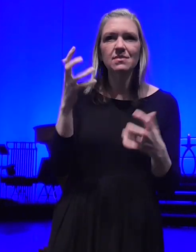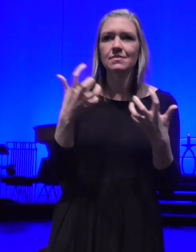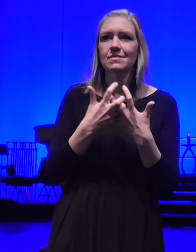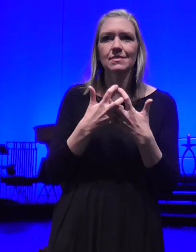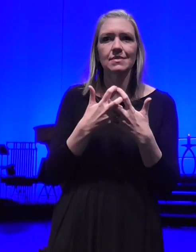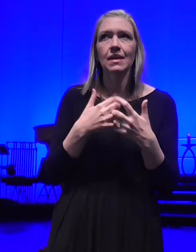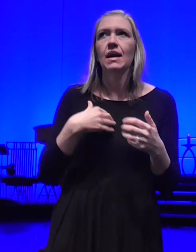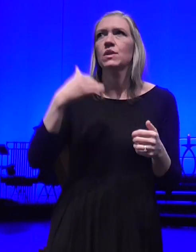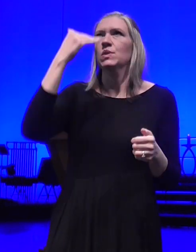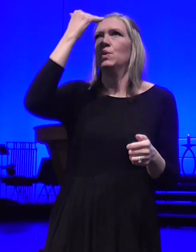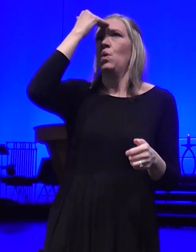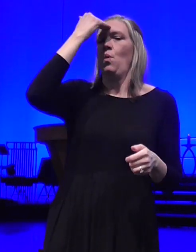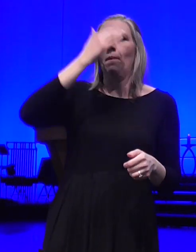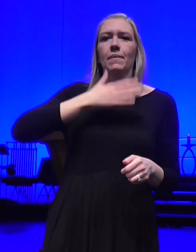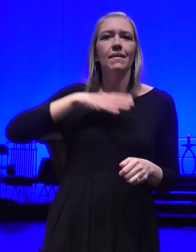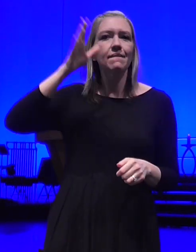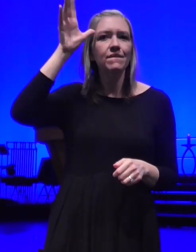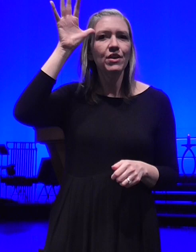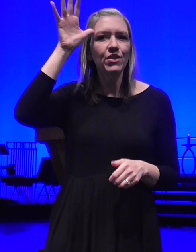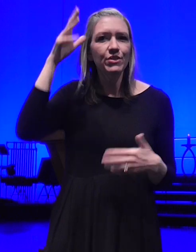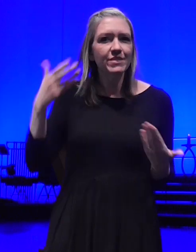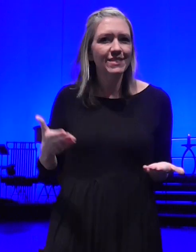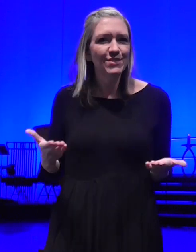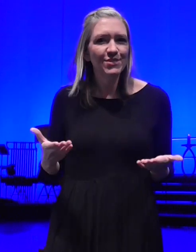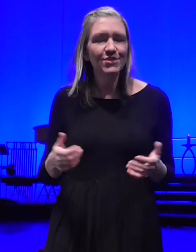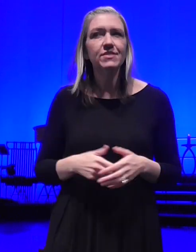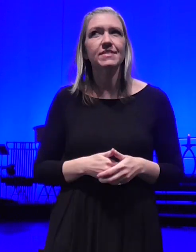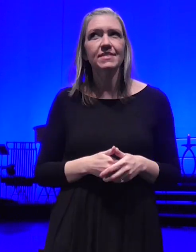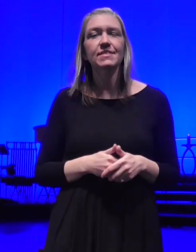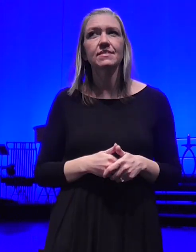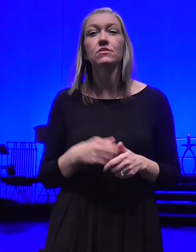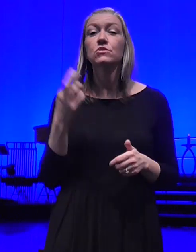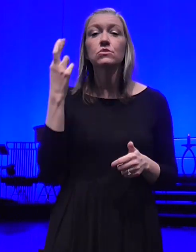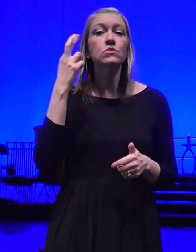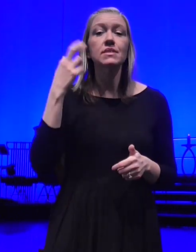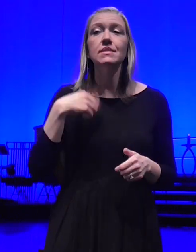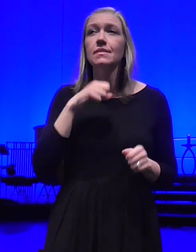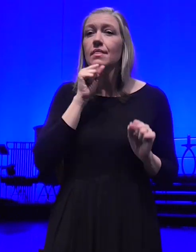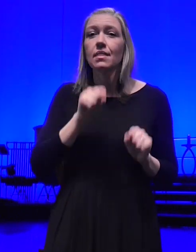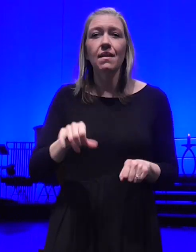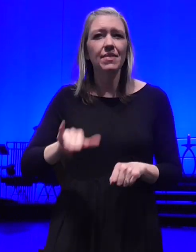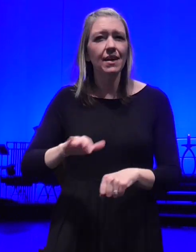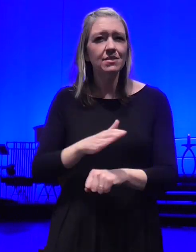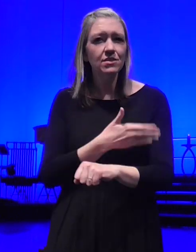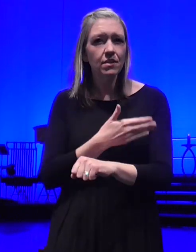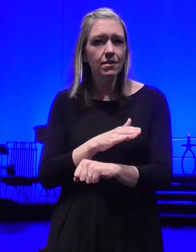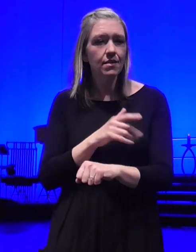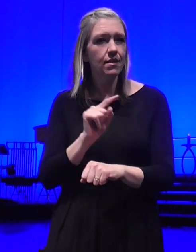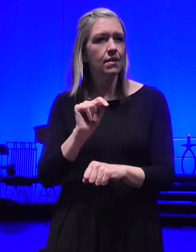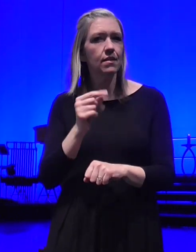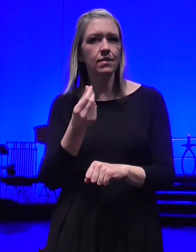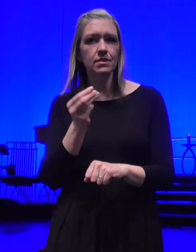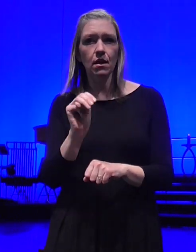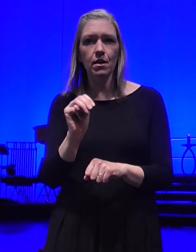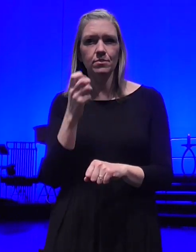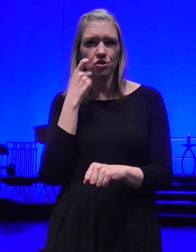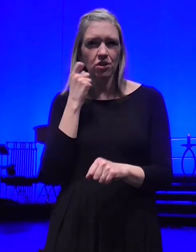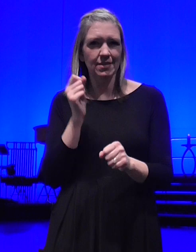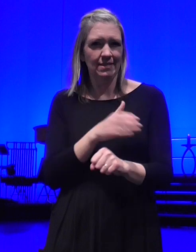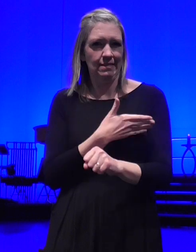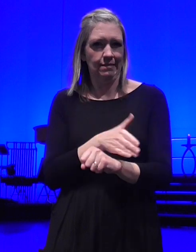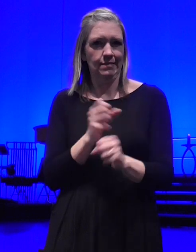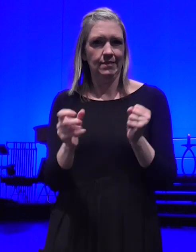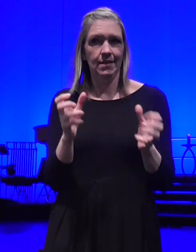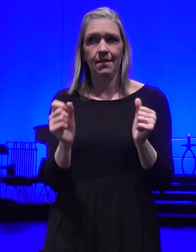then I know my father is right here with me. And the reason I love this song that Tom just sang is